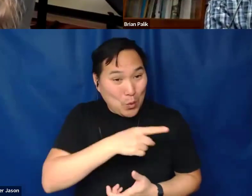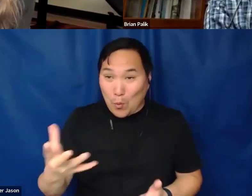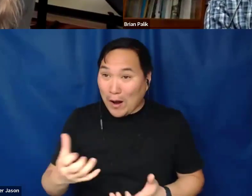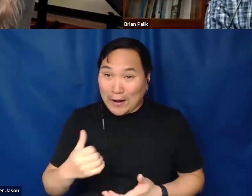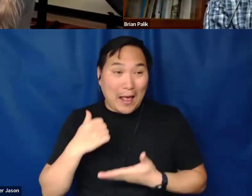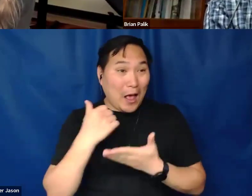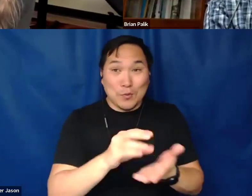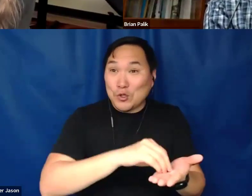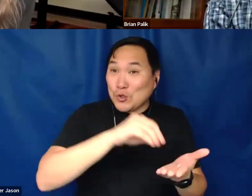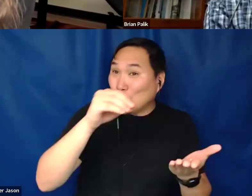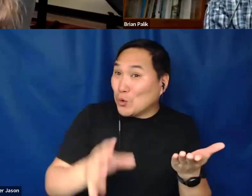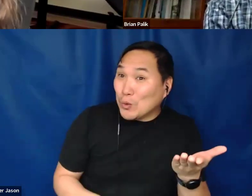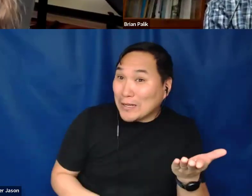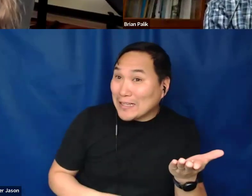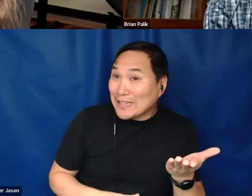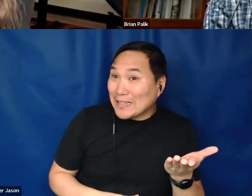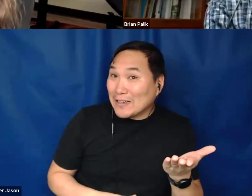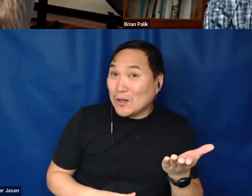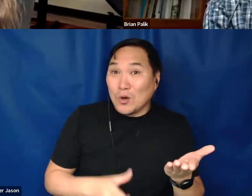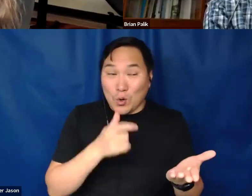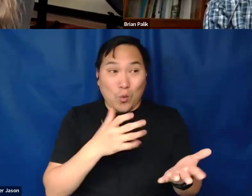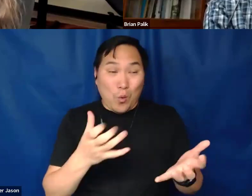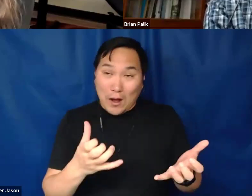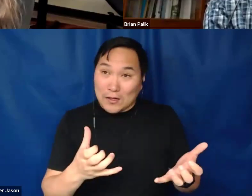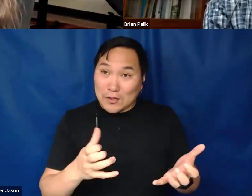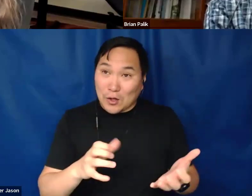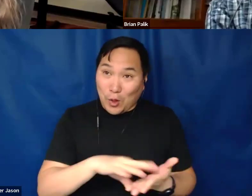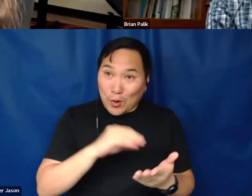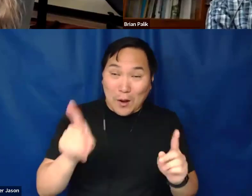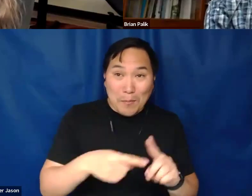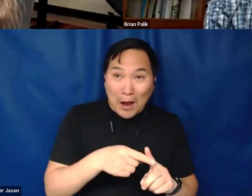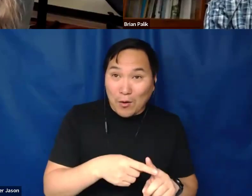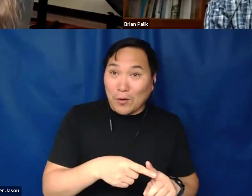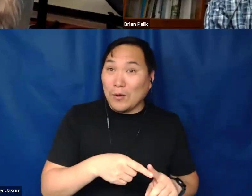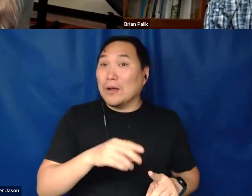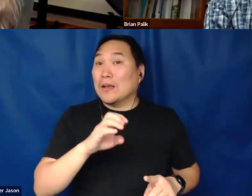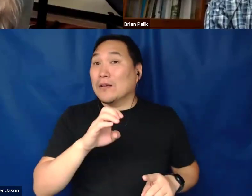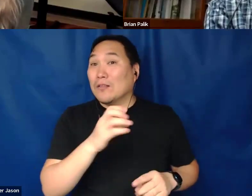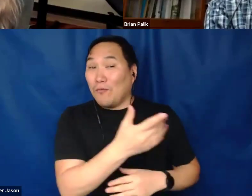those students that are interested in ecological forestry, it's done through the guild.